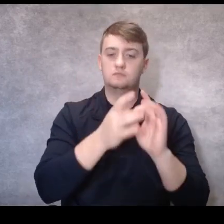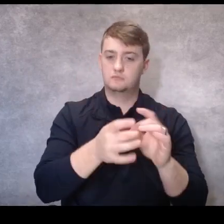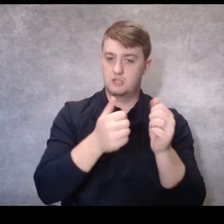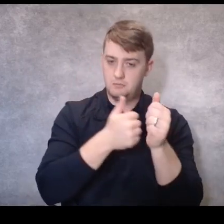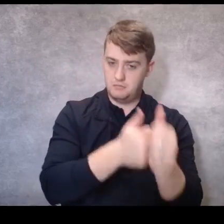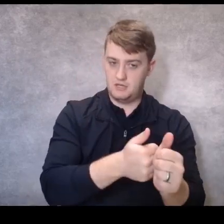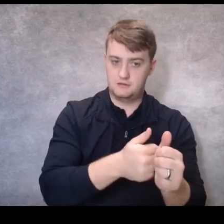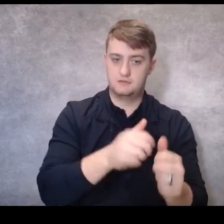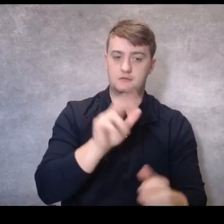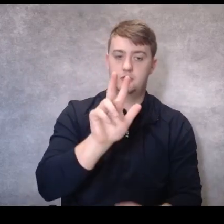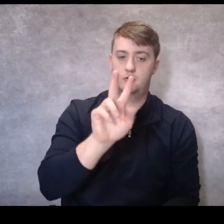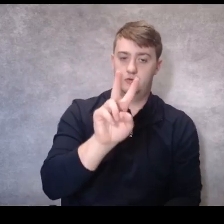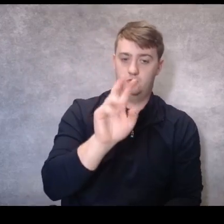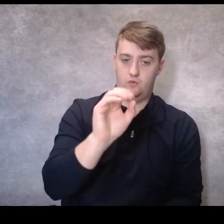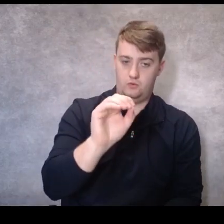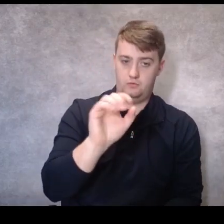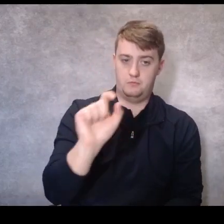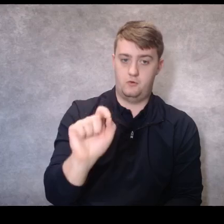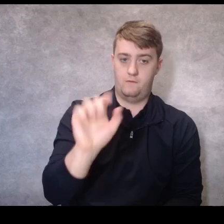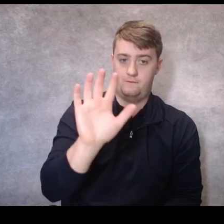related to items